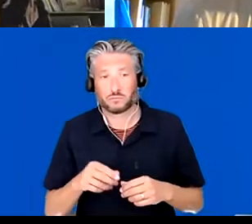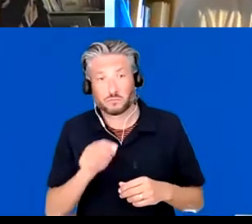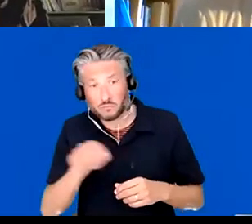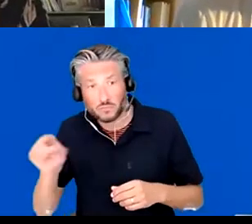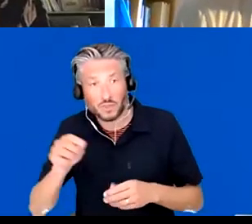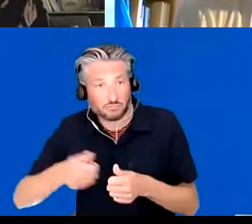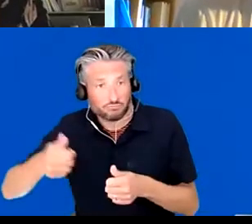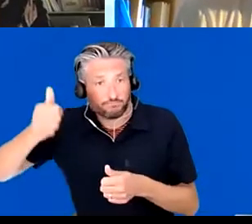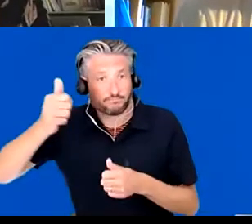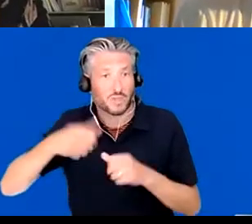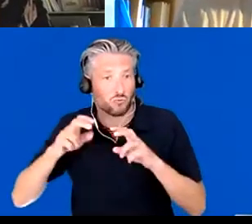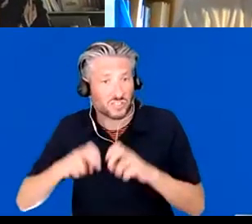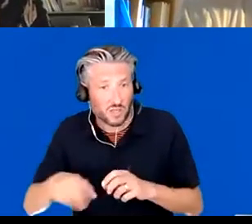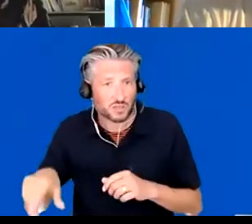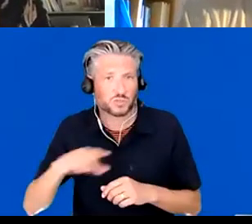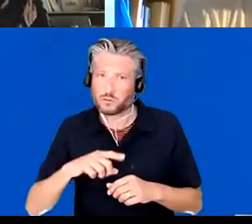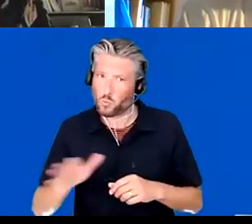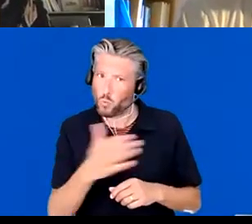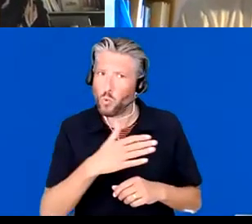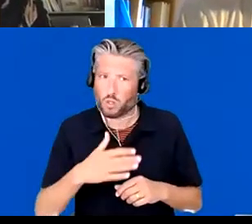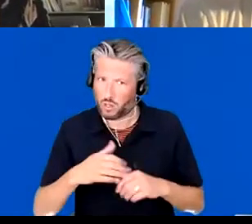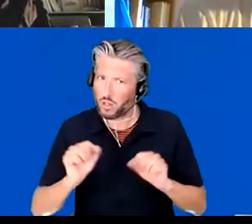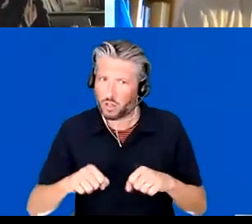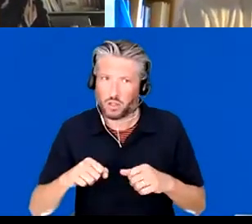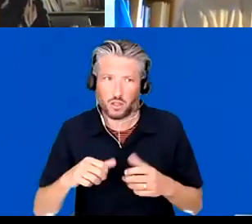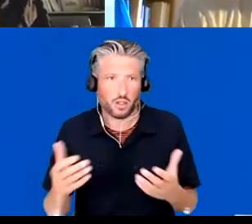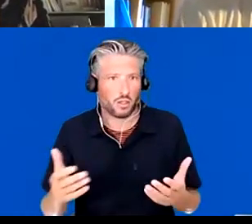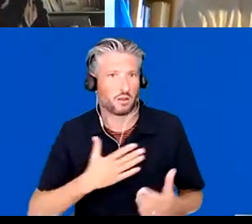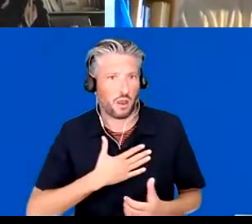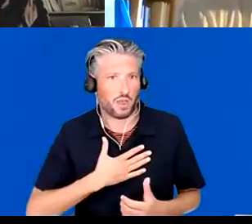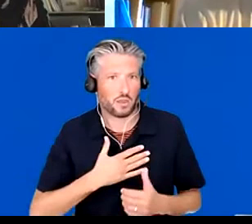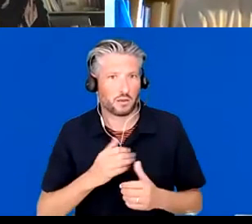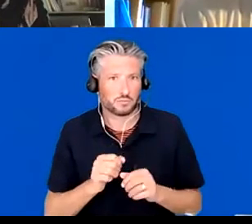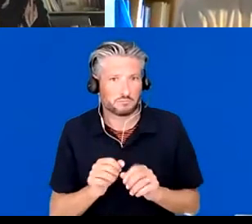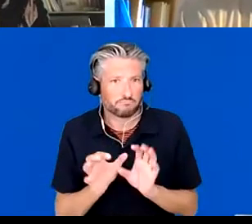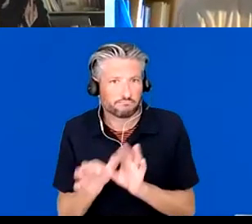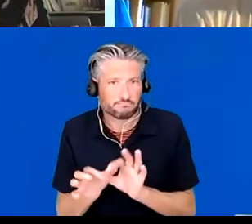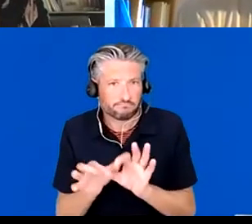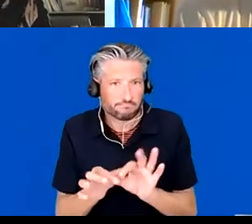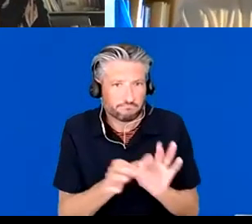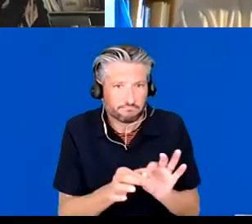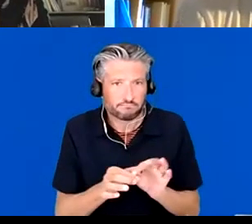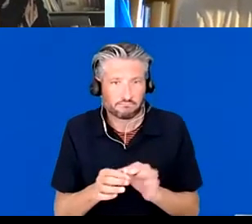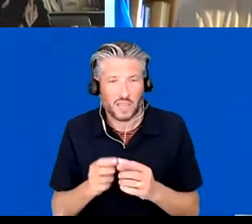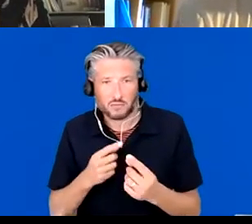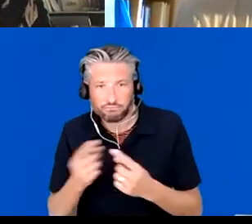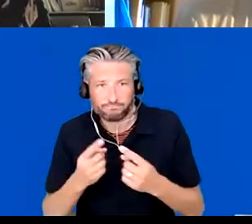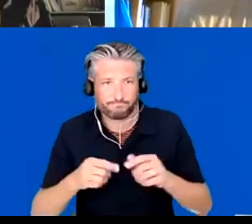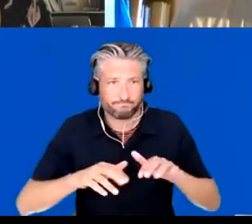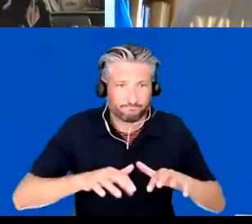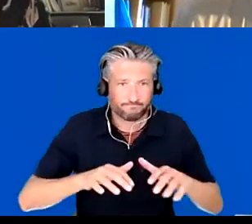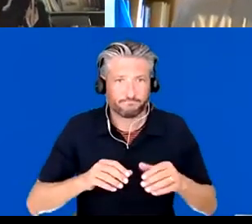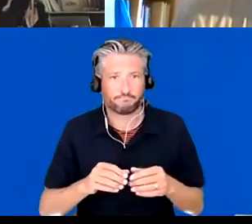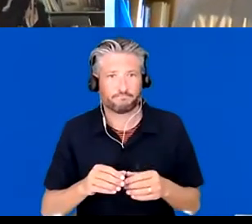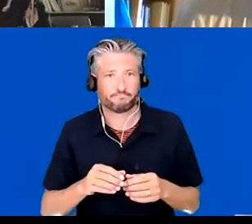write stuff in chat, even though they were new to the field of metaphor. They still, they felt comfortable enough writing things and